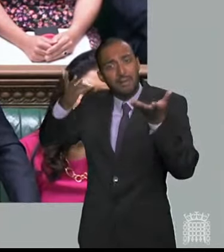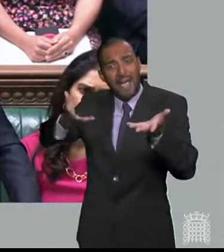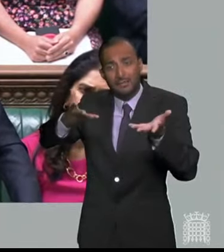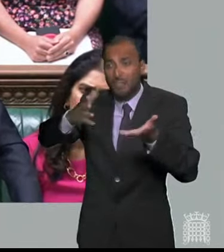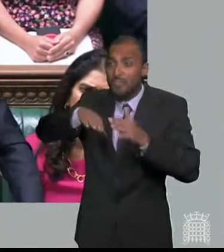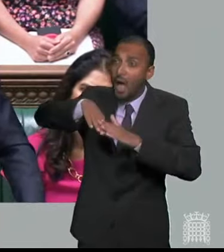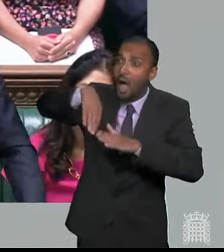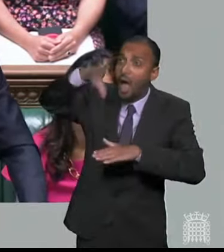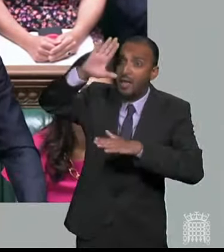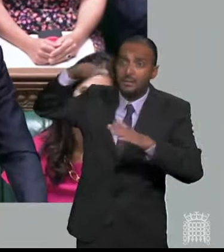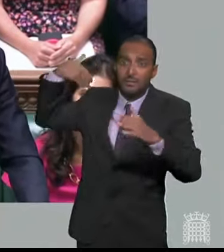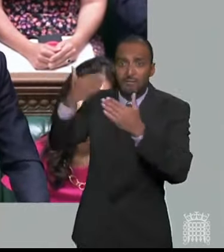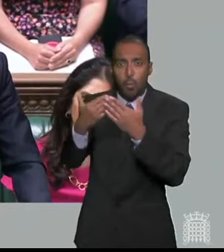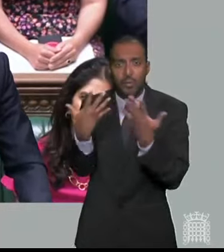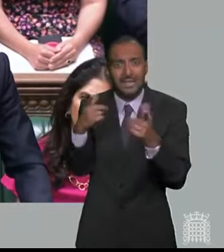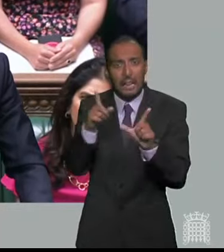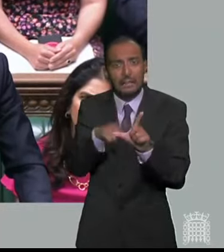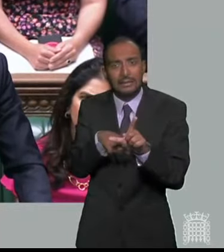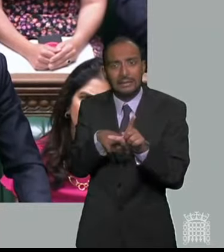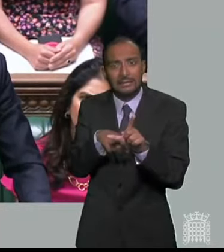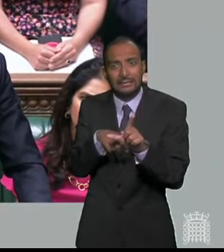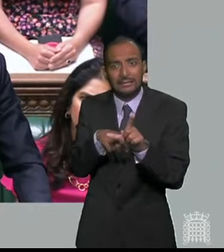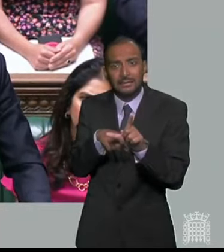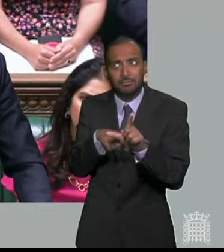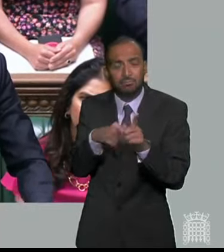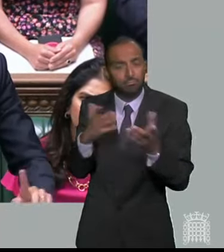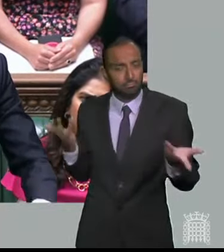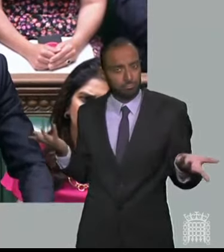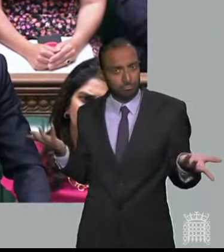decade. That spending